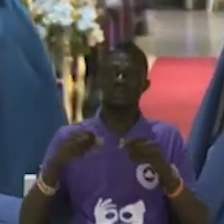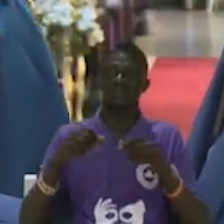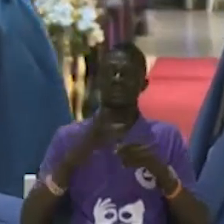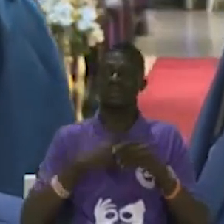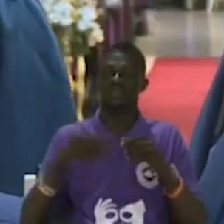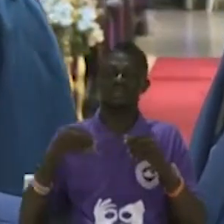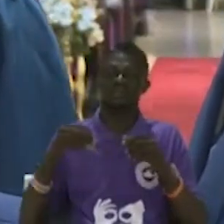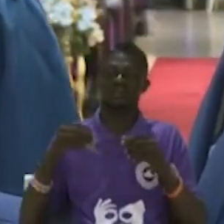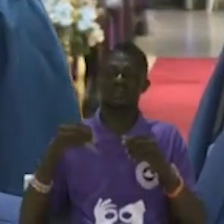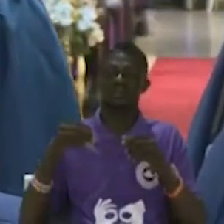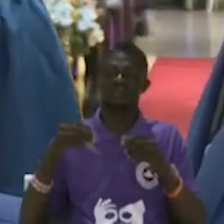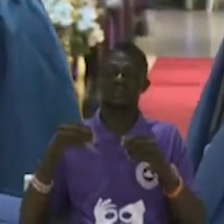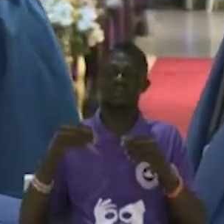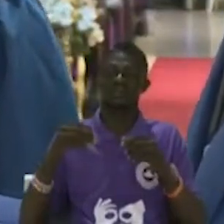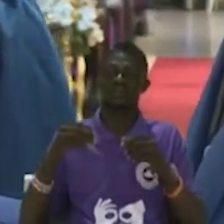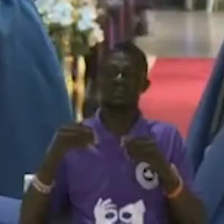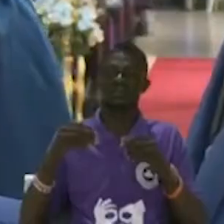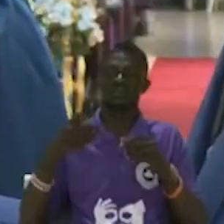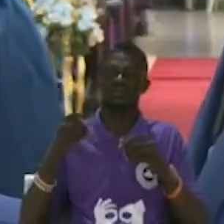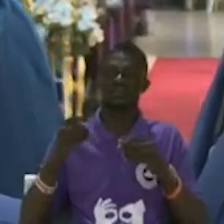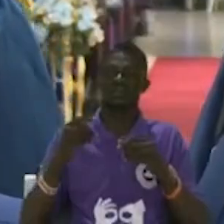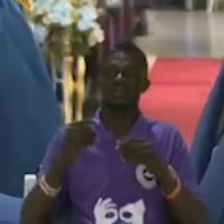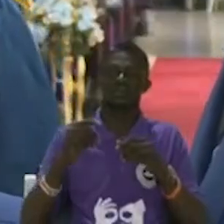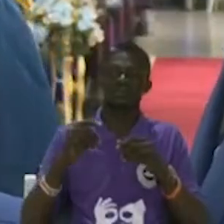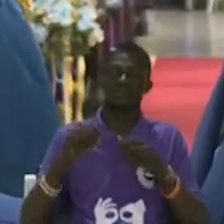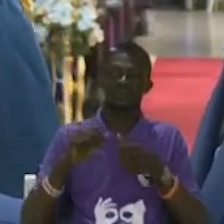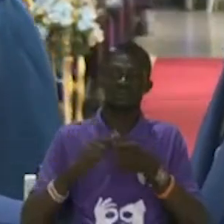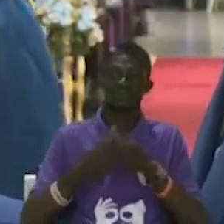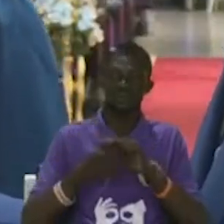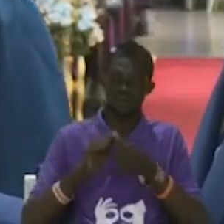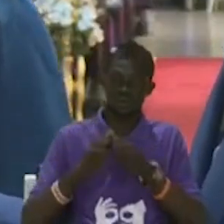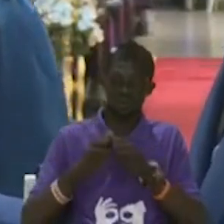I went for my surgery and the tumor